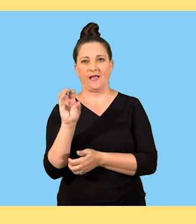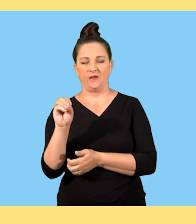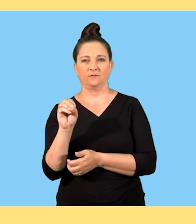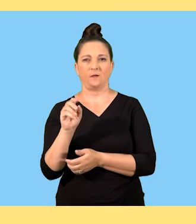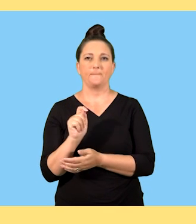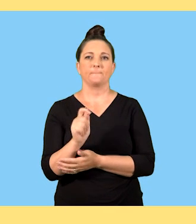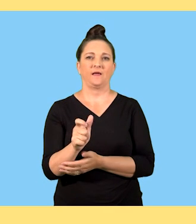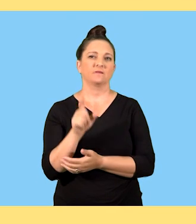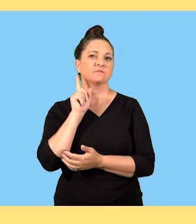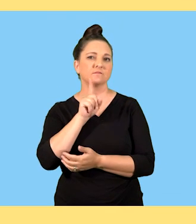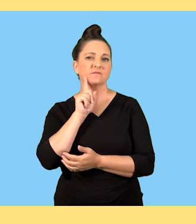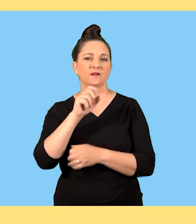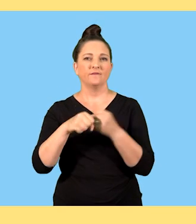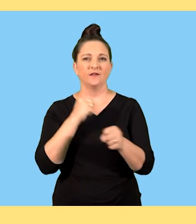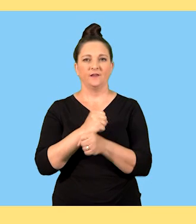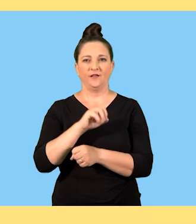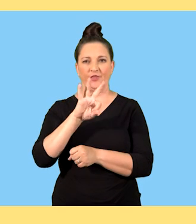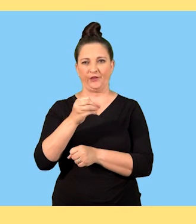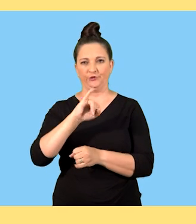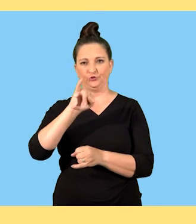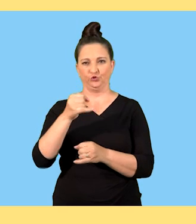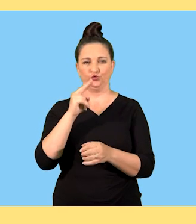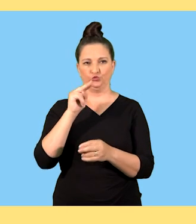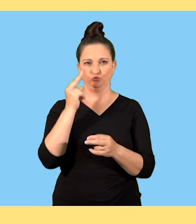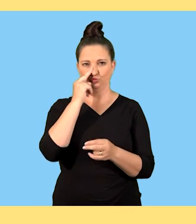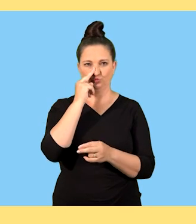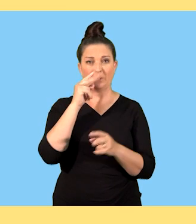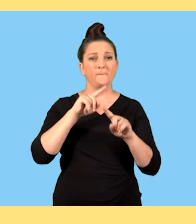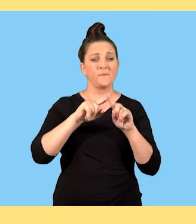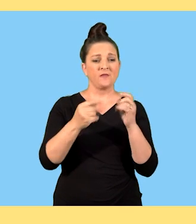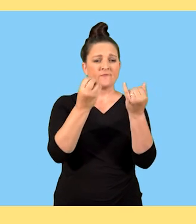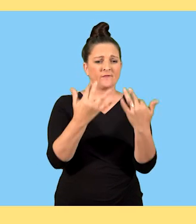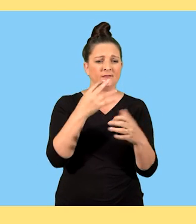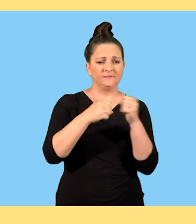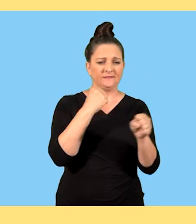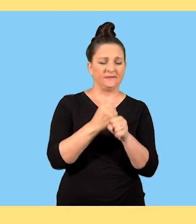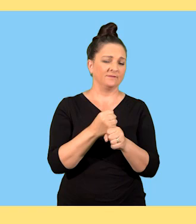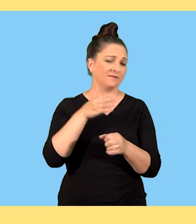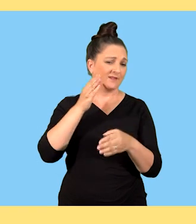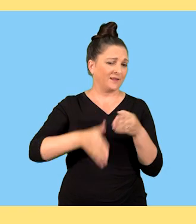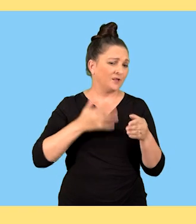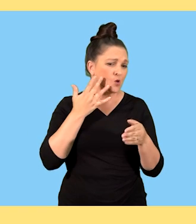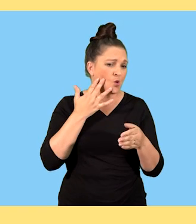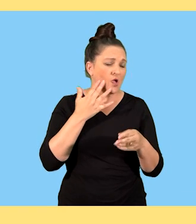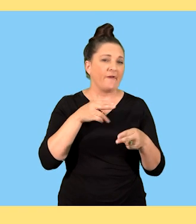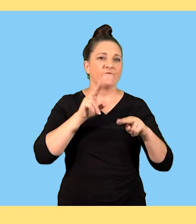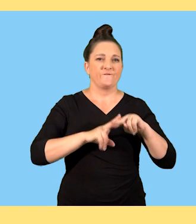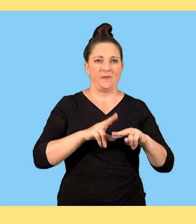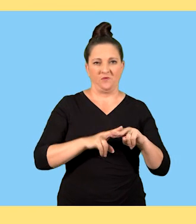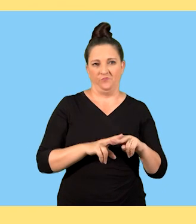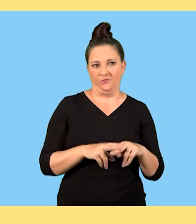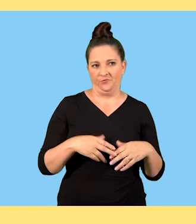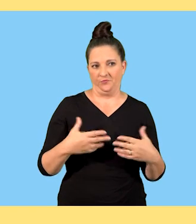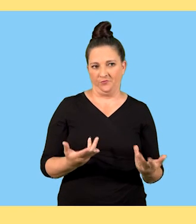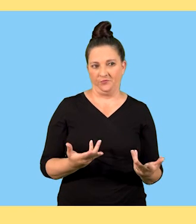of 11,200. Our financial year is ending in February, and if it ends in February,